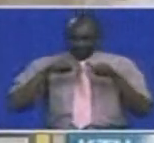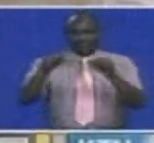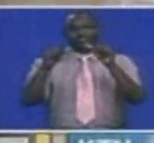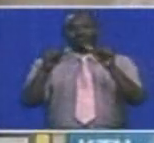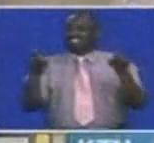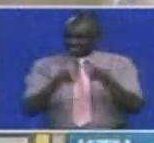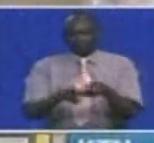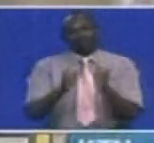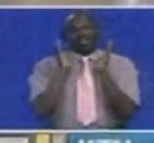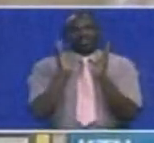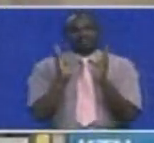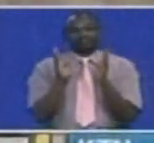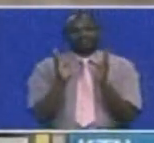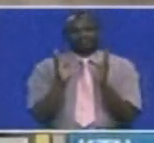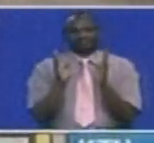but,